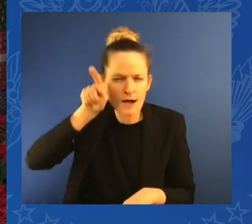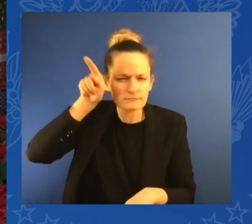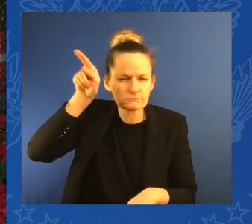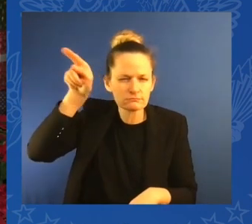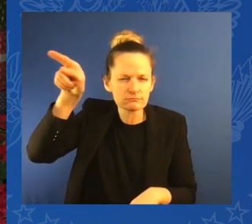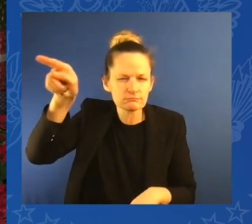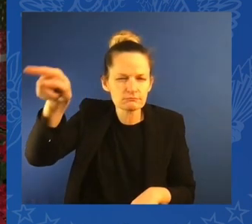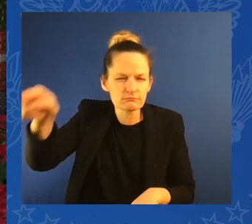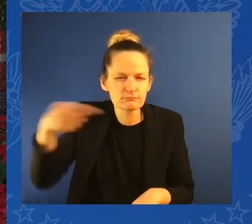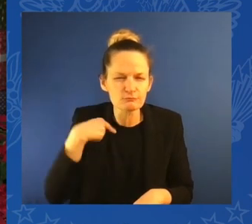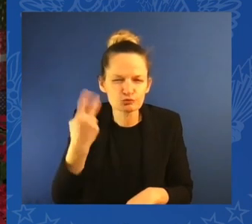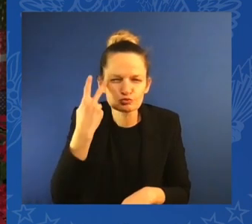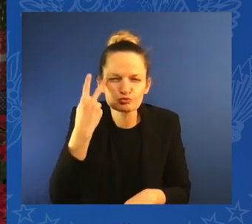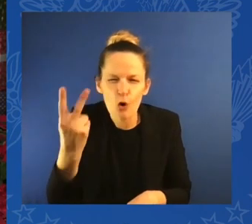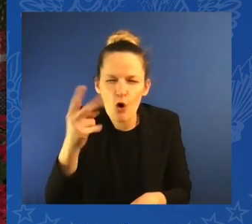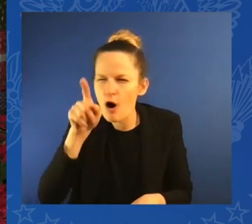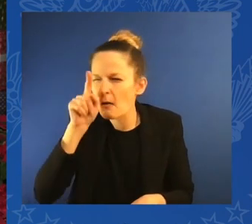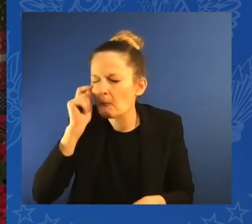It was